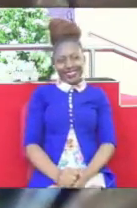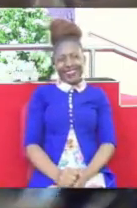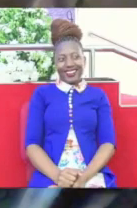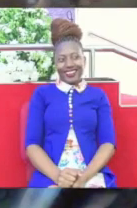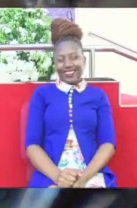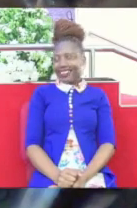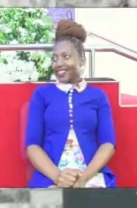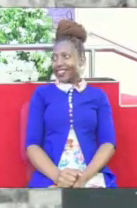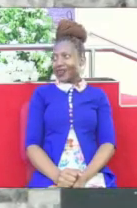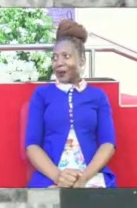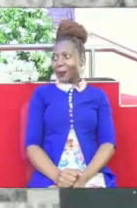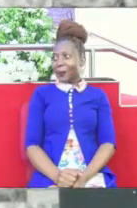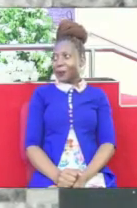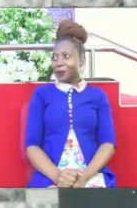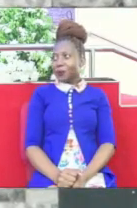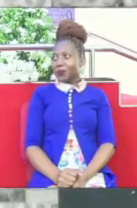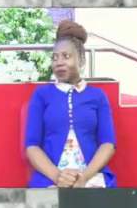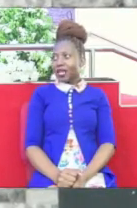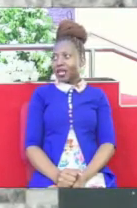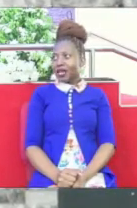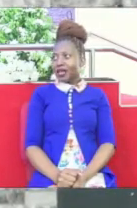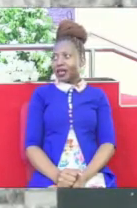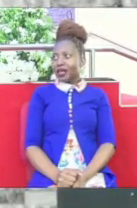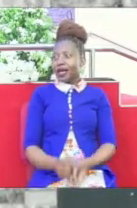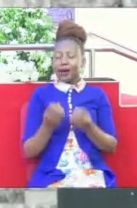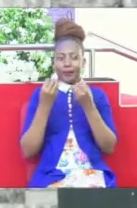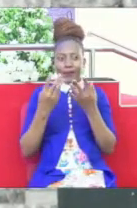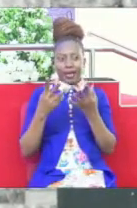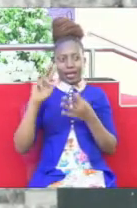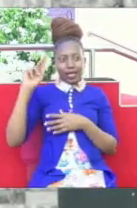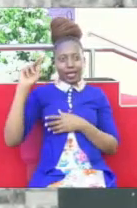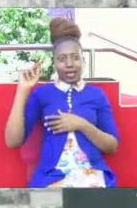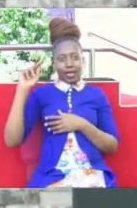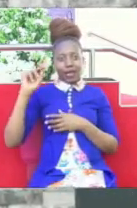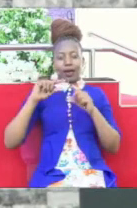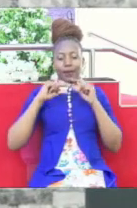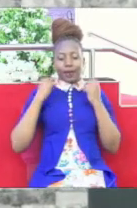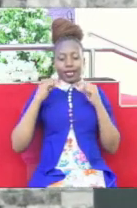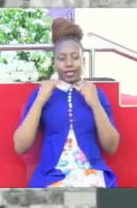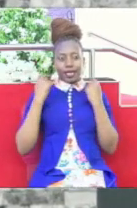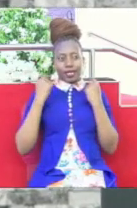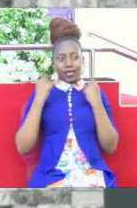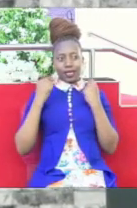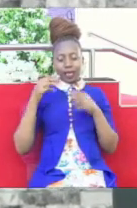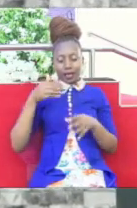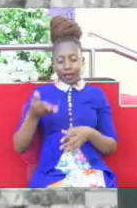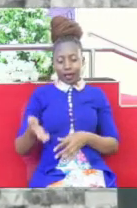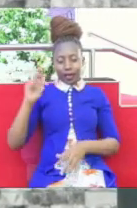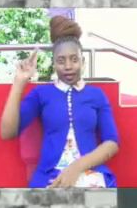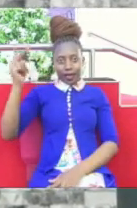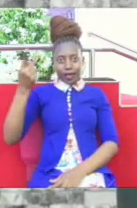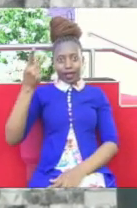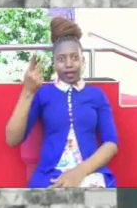But like most Kenyans, the pastor has to get a good look see. Lakini kila wakati kama Kenya